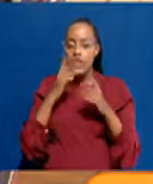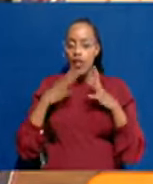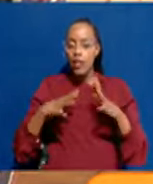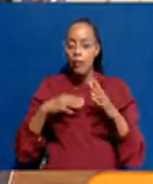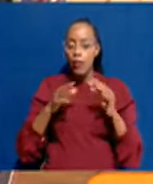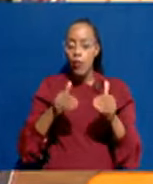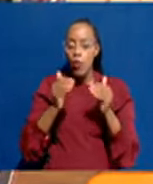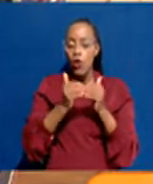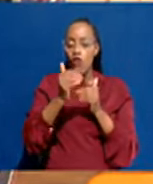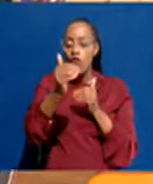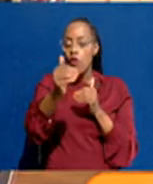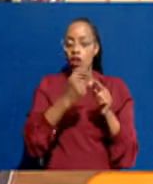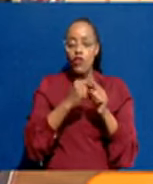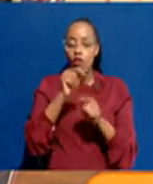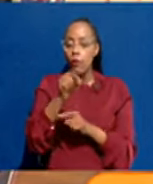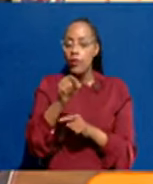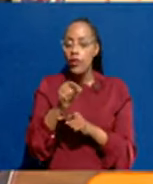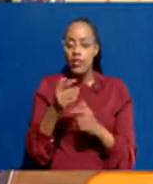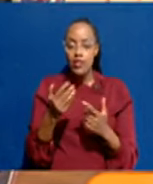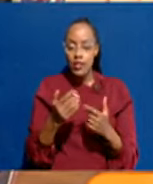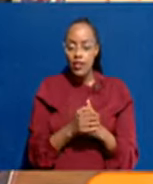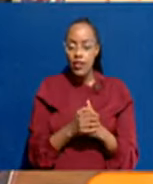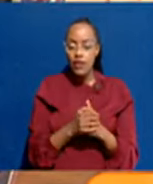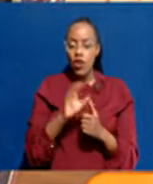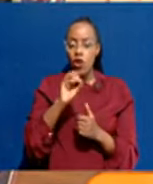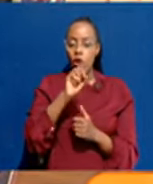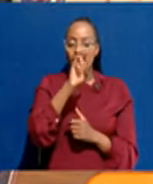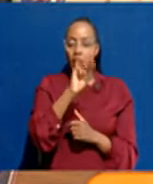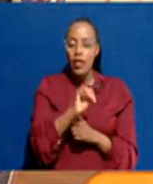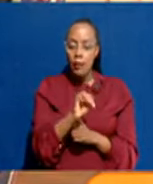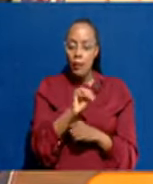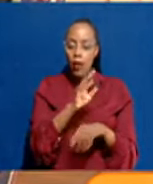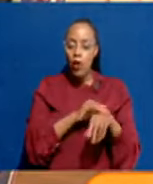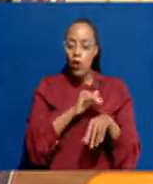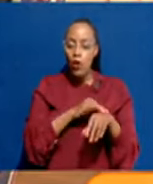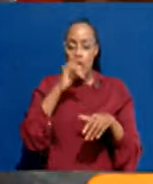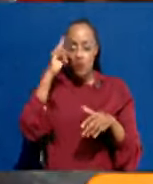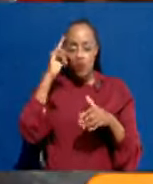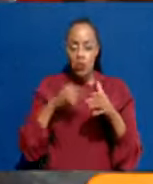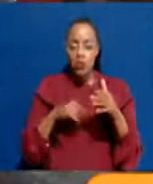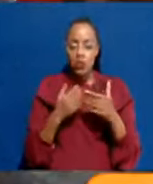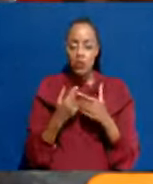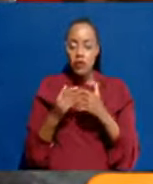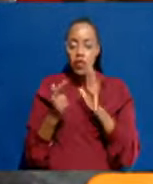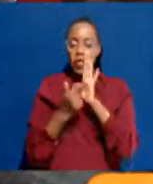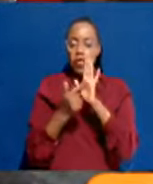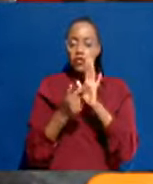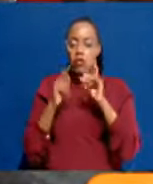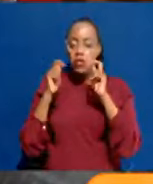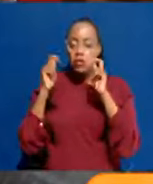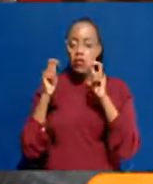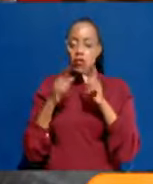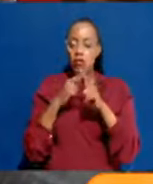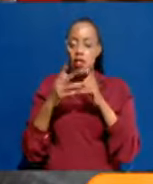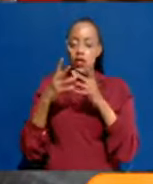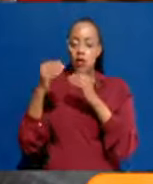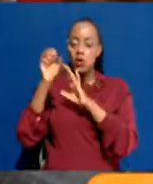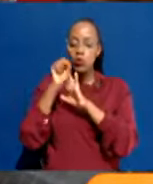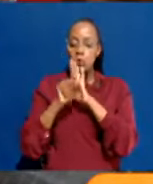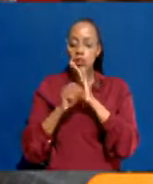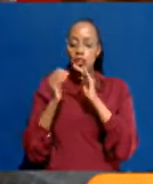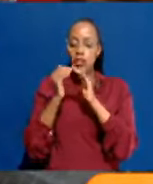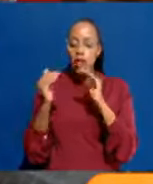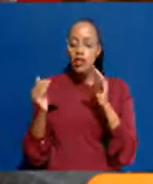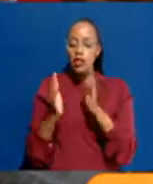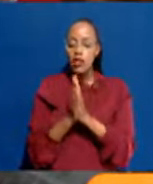forward out of this. ODM was calling for demonstrations, then go to State House